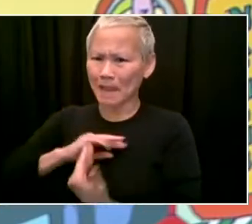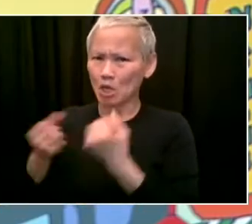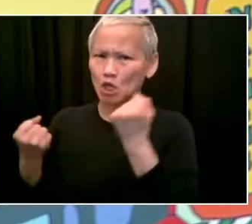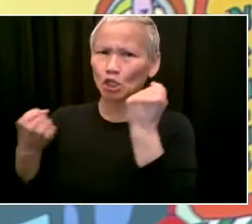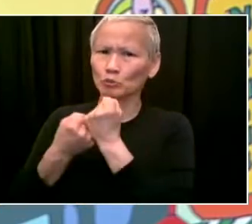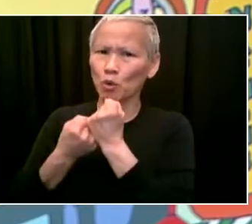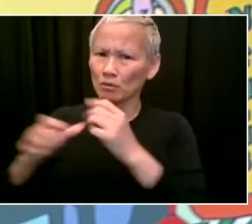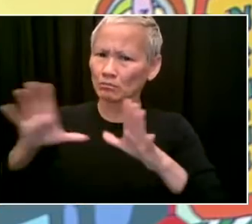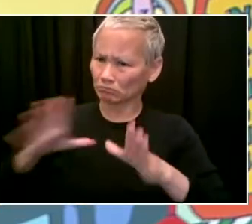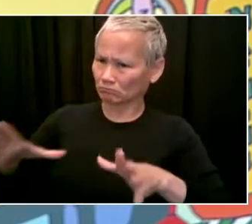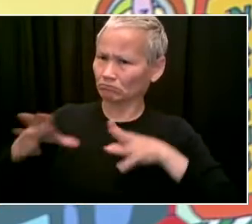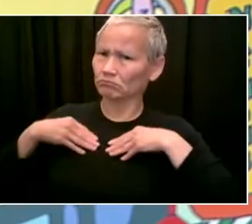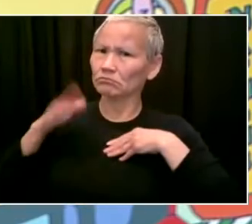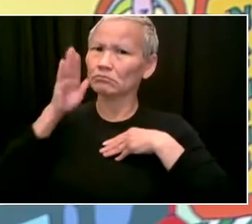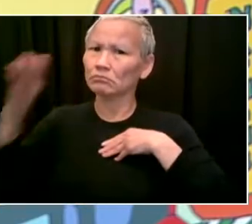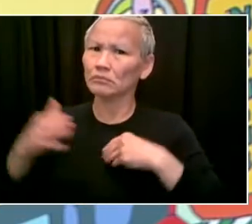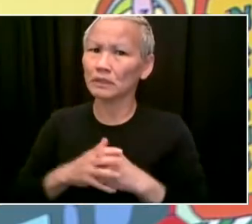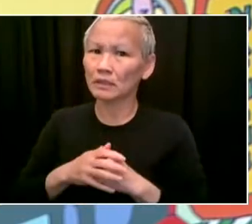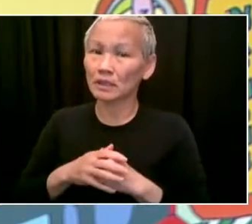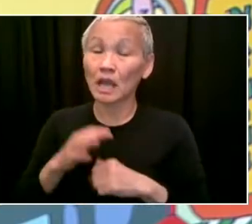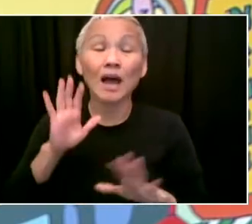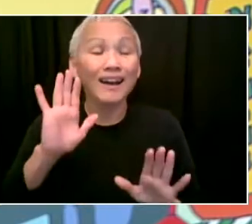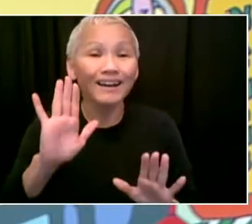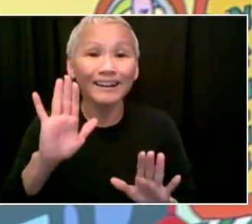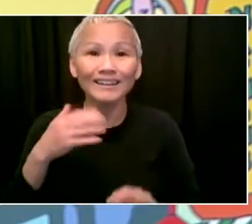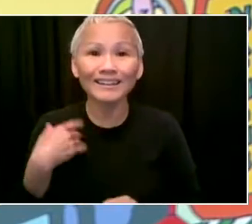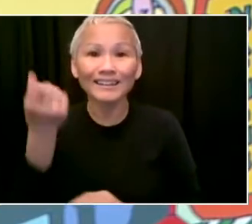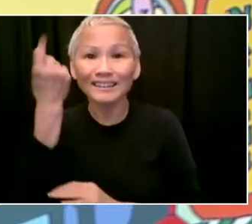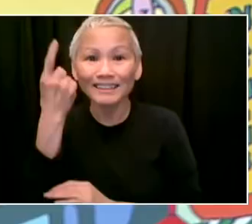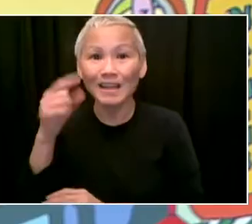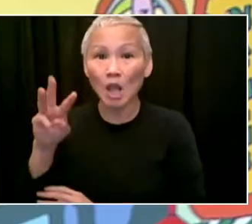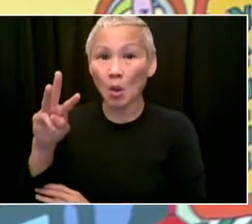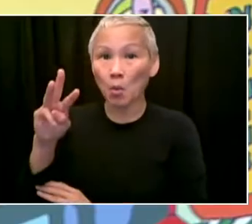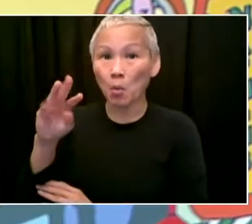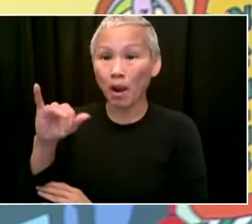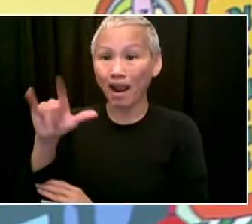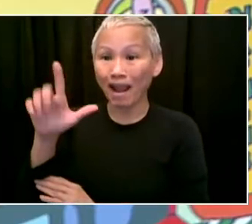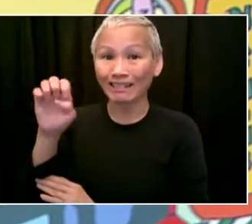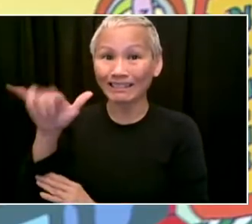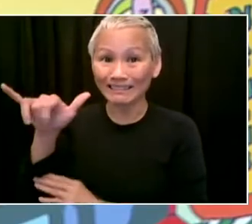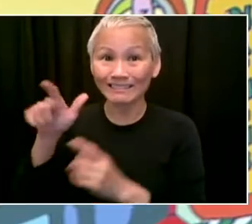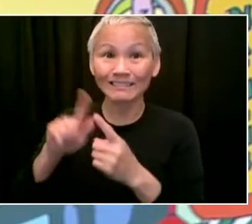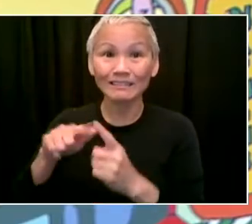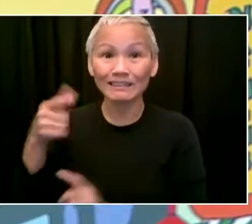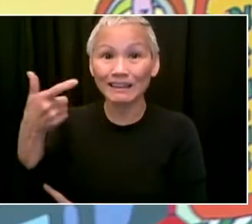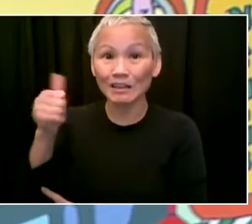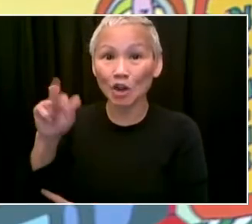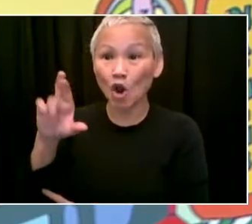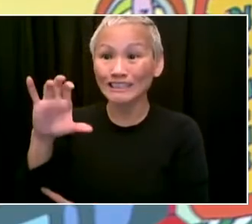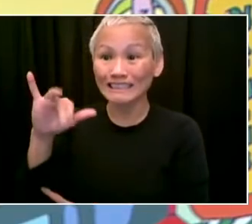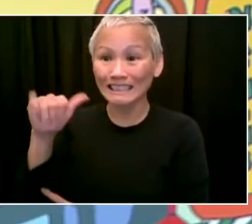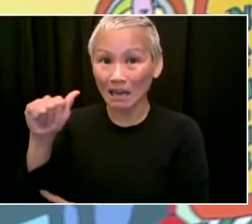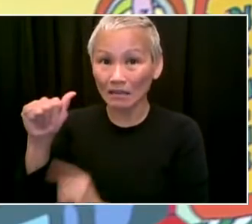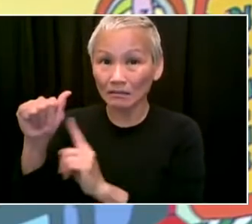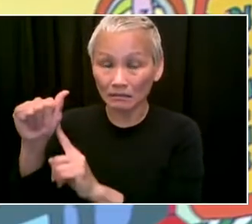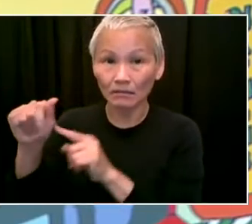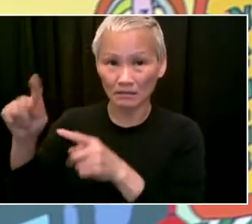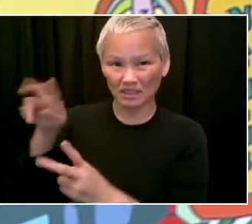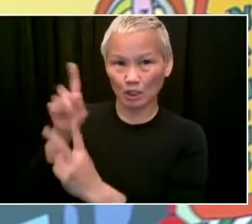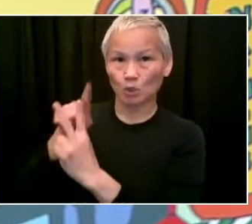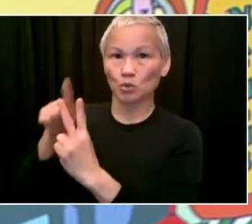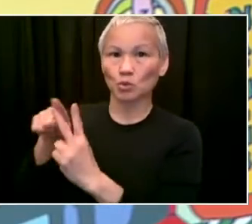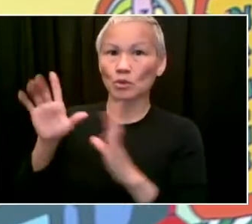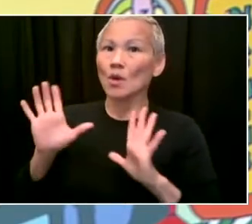you, they didn't even want it. Did that hurt a little bit? Dave, it just proves they're politicians now. And that's what candidates, you